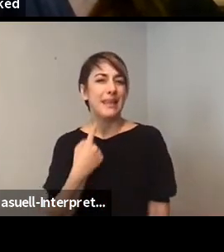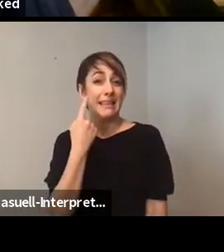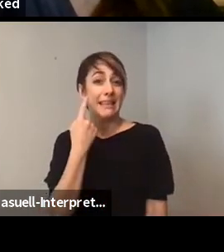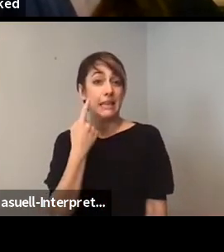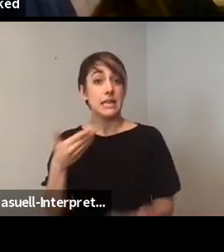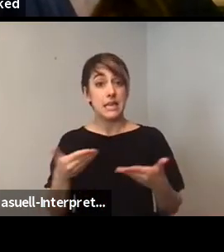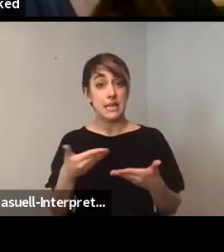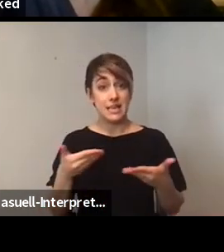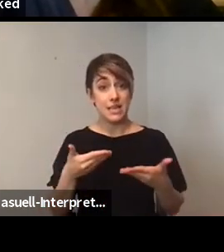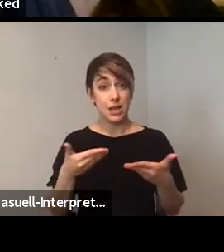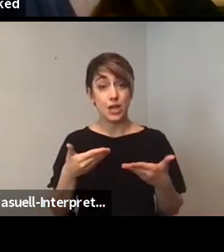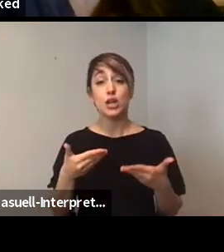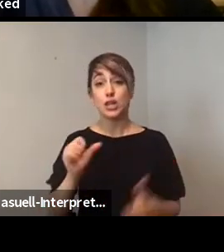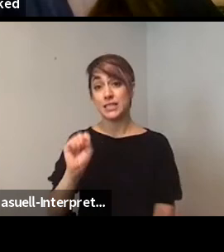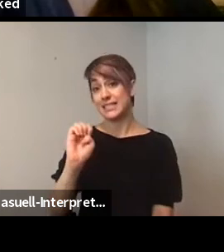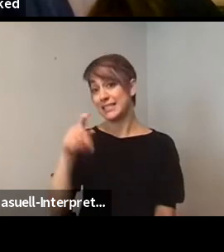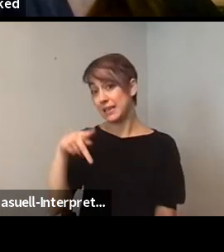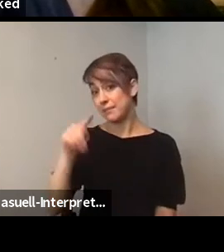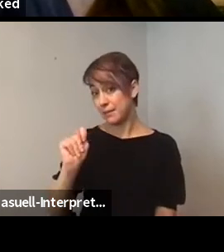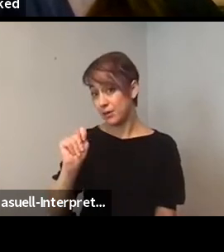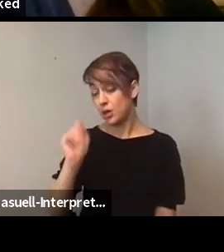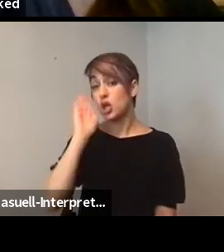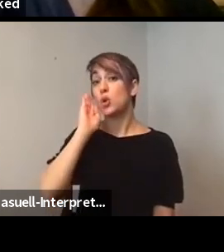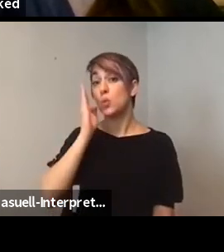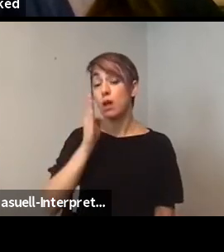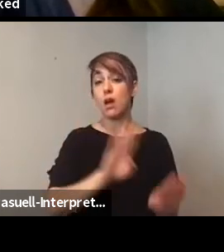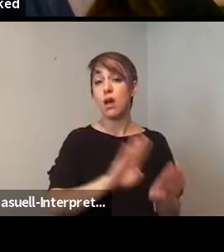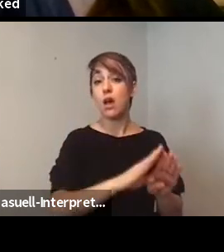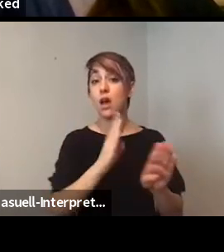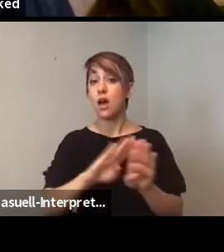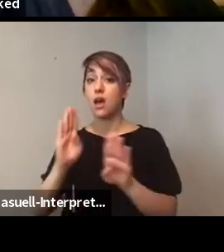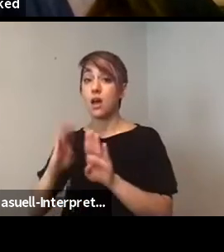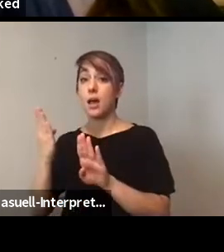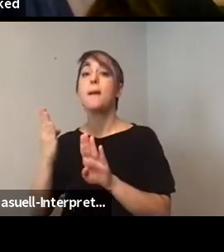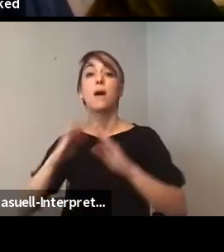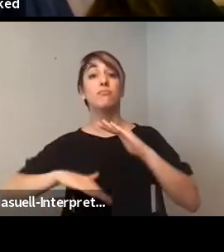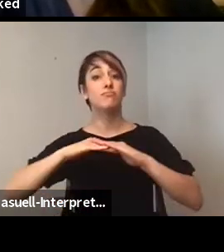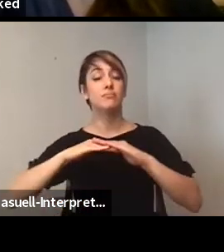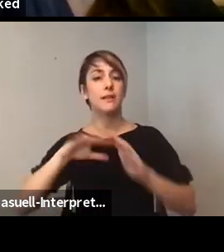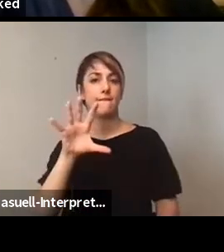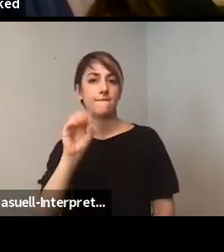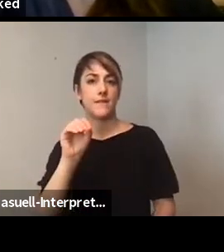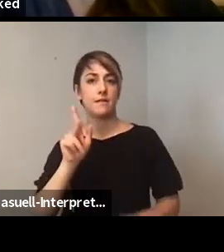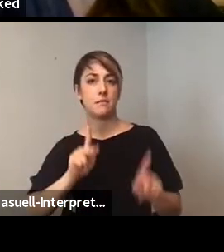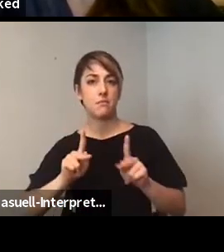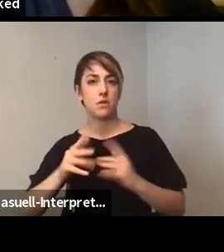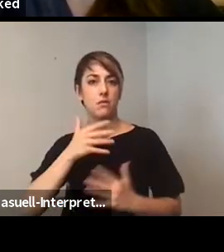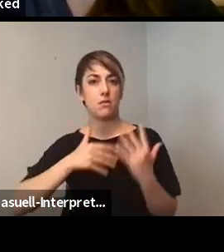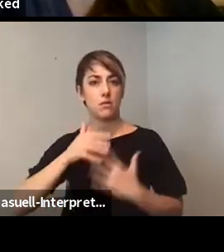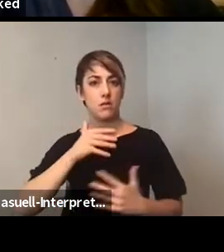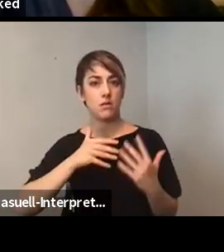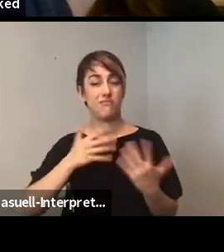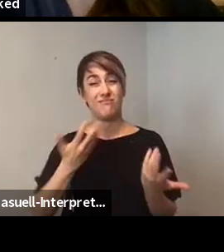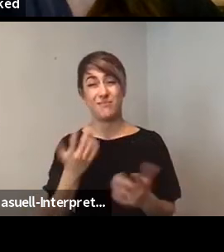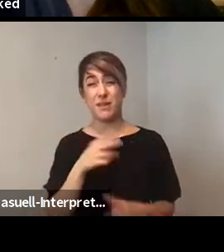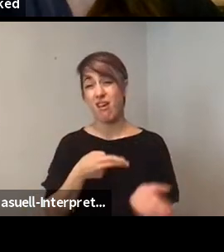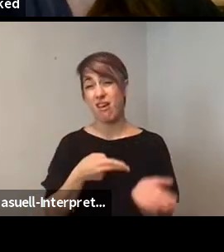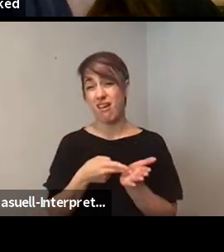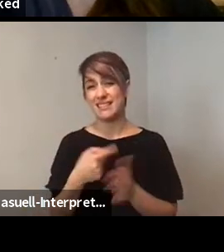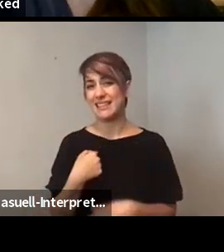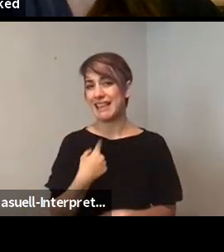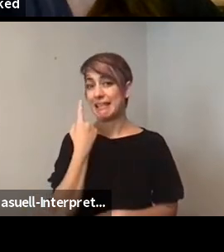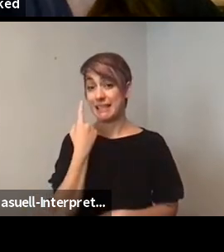gatherings over 50 people. But I wouldn't be surprised if it's not until 2021 where we start opening